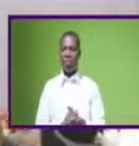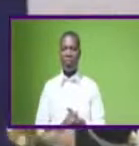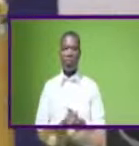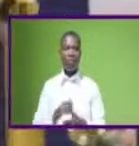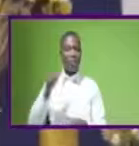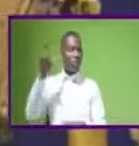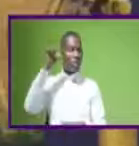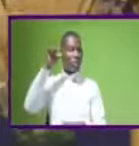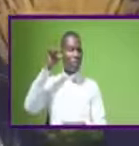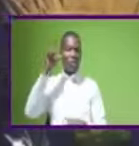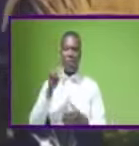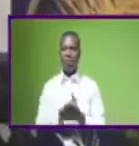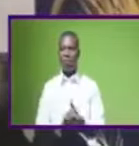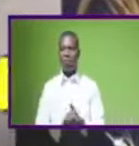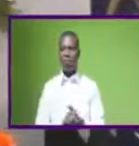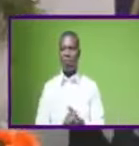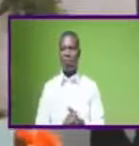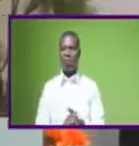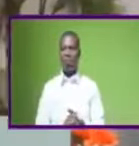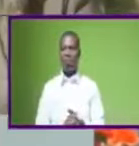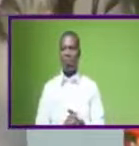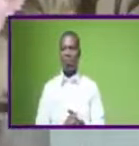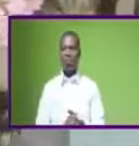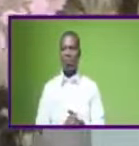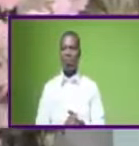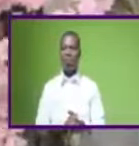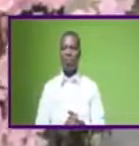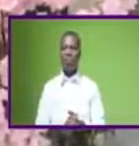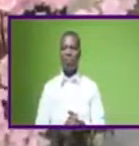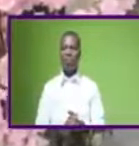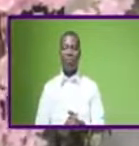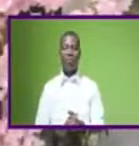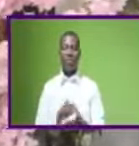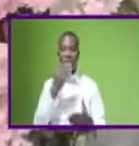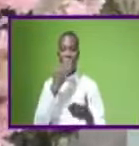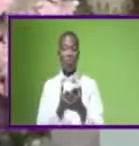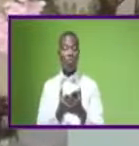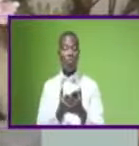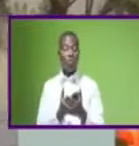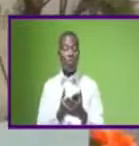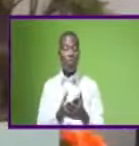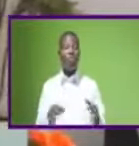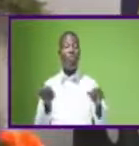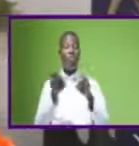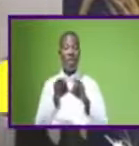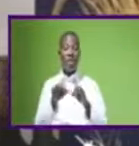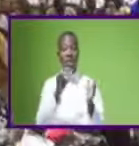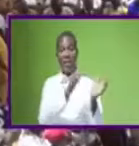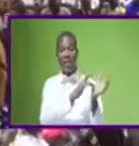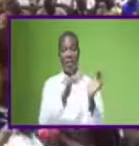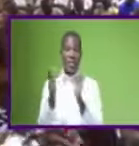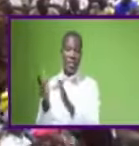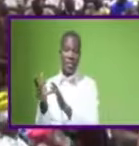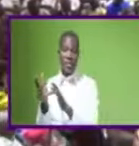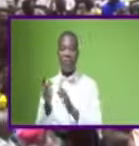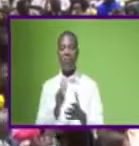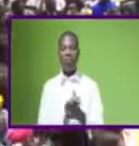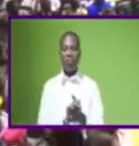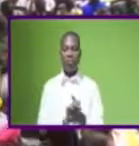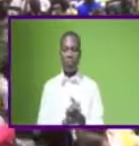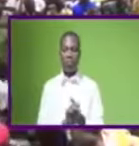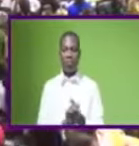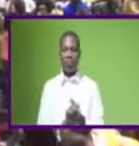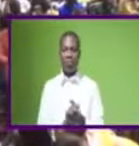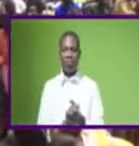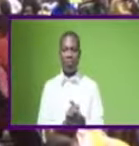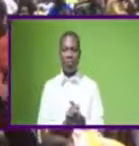Monte. Listen. And canan kebe he asa Yesu. Then it would have been necessary to put on a